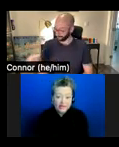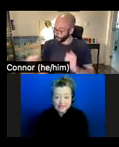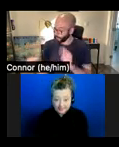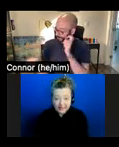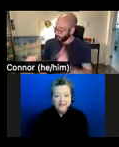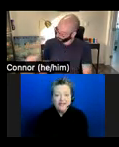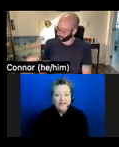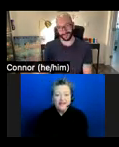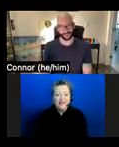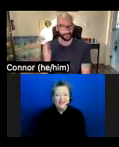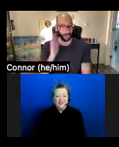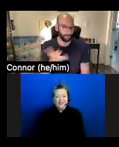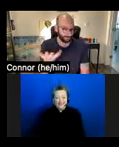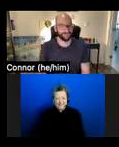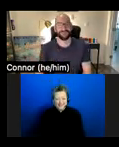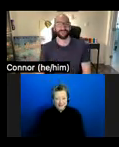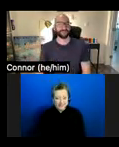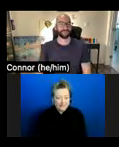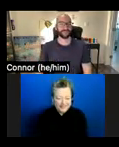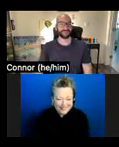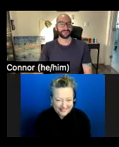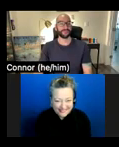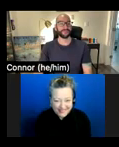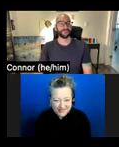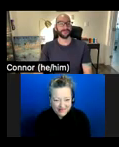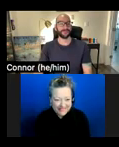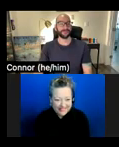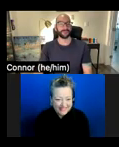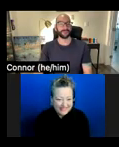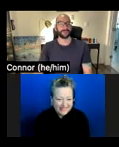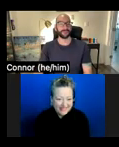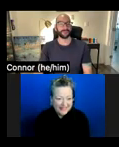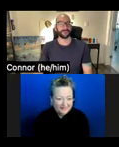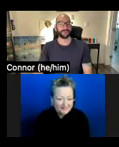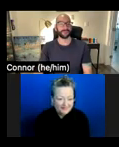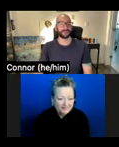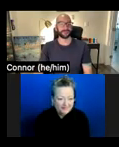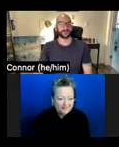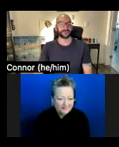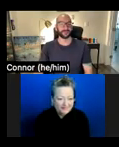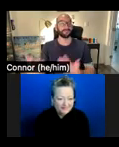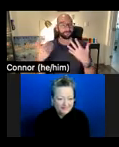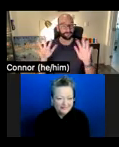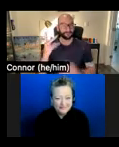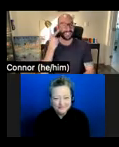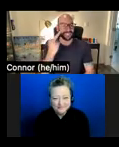30 minutes and see if it comes up and reminds us.